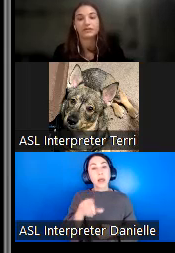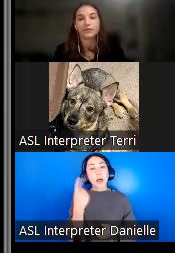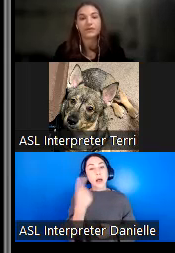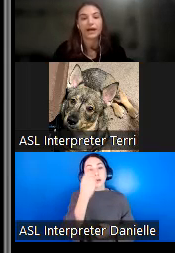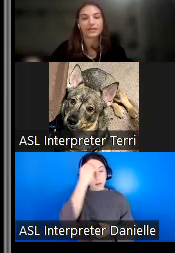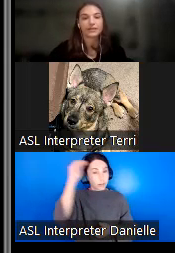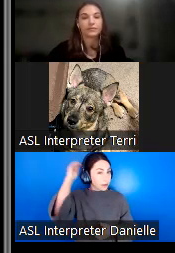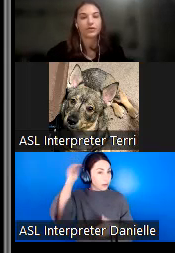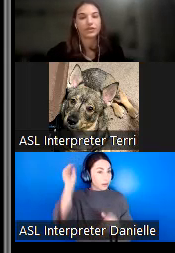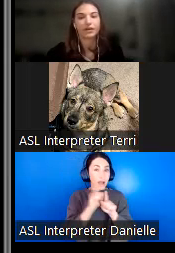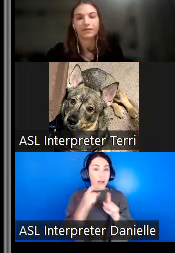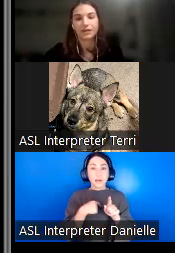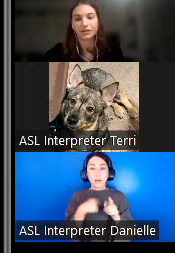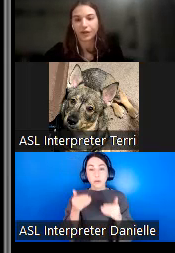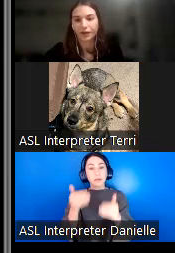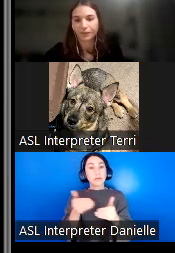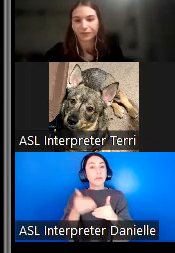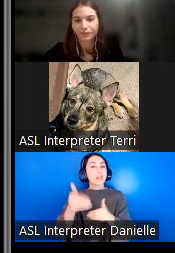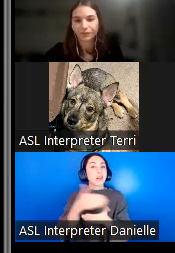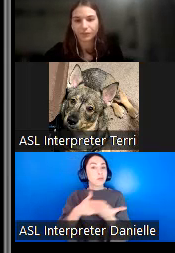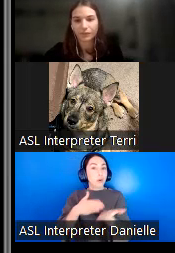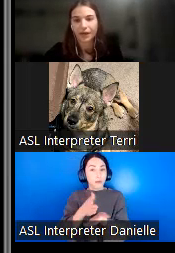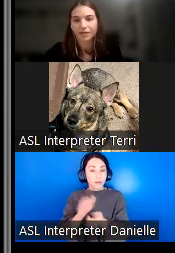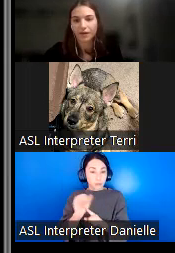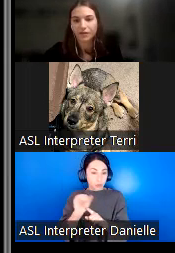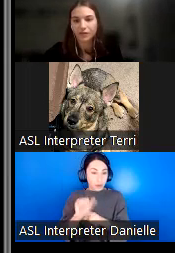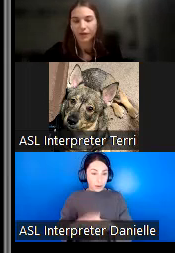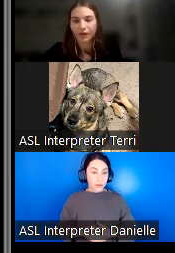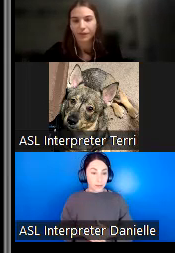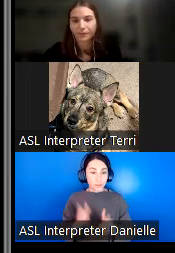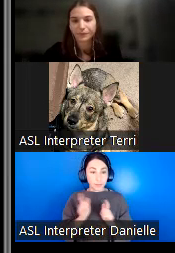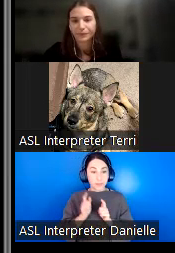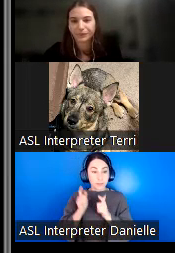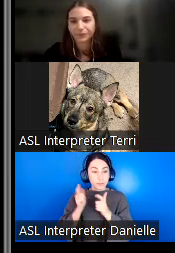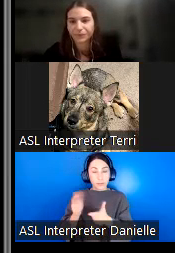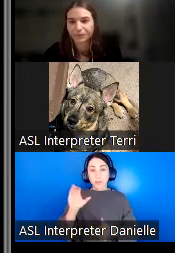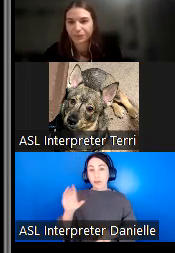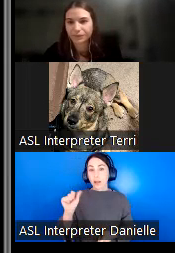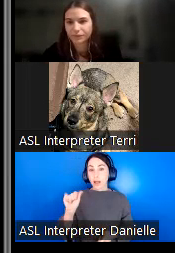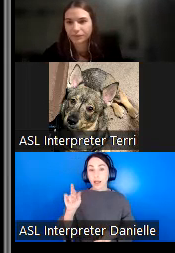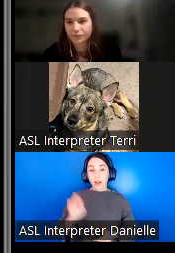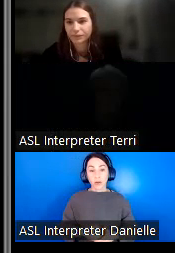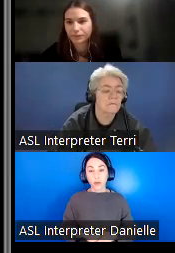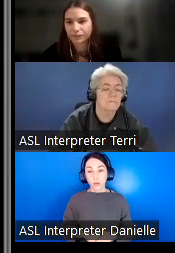as we move into the next portion of today's training. I'm going to hand it off to you now, Claire.